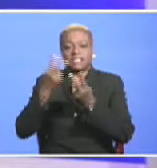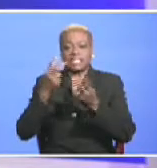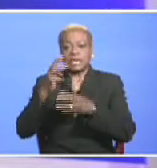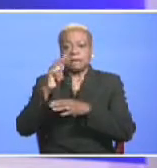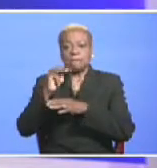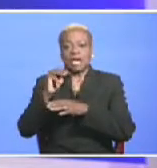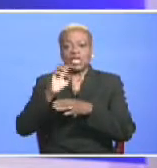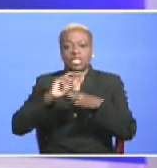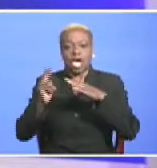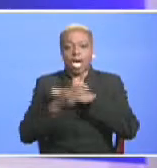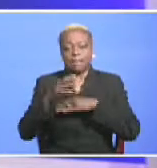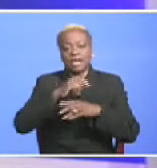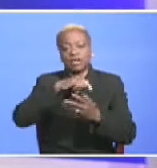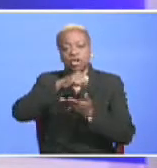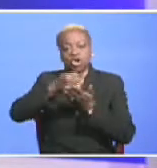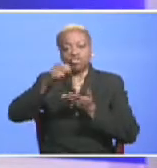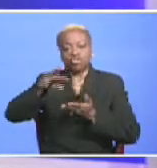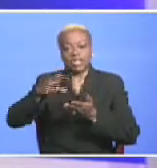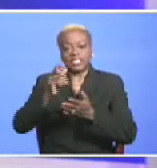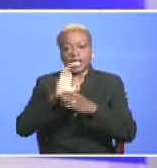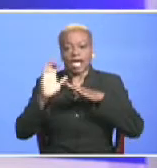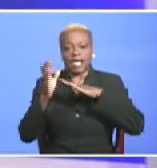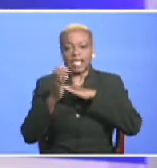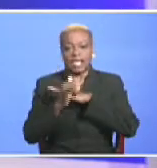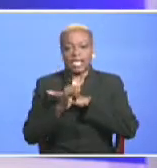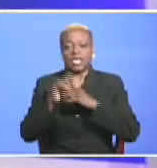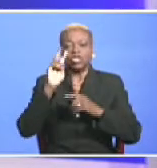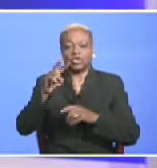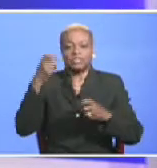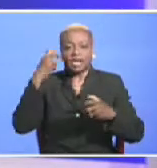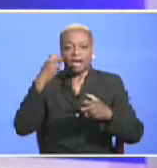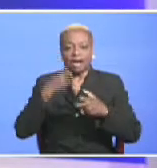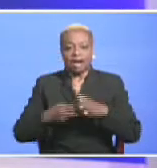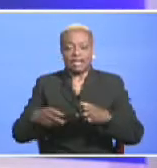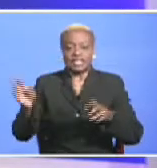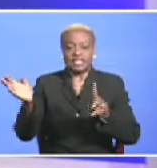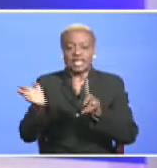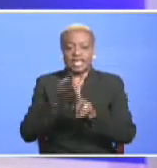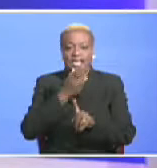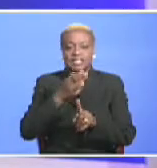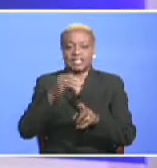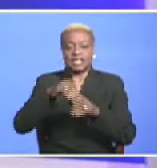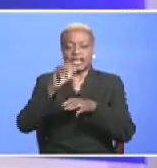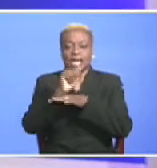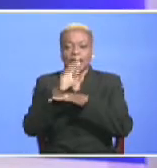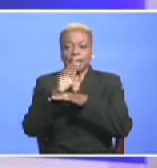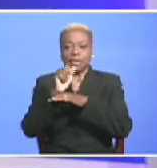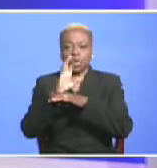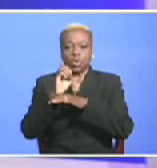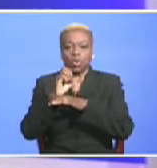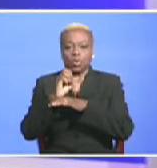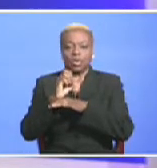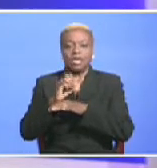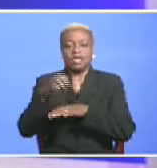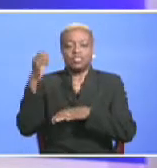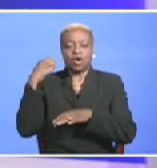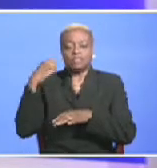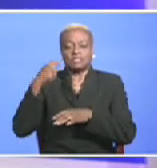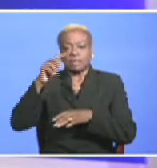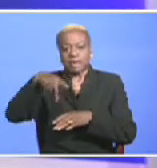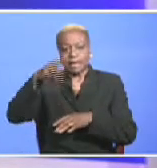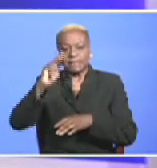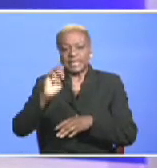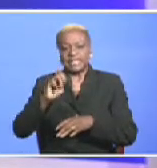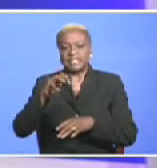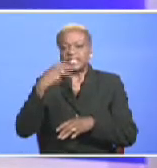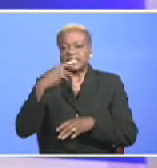and Treasure Key, two of the hardest hit areas of Abaco. Officials from the office of the Prime Minister tell us the Prime Minister will be accompanied by